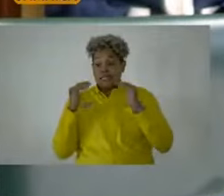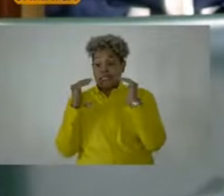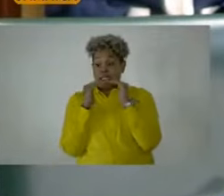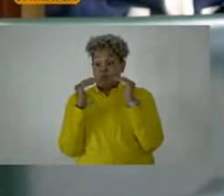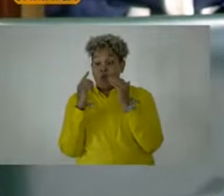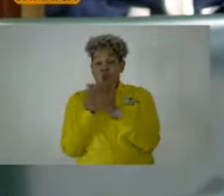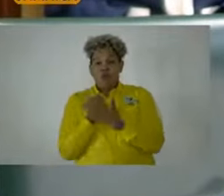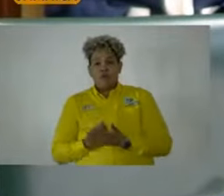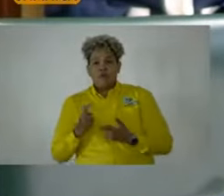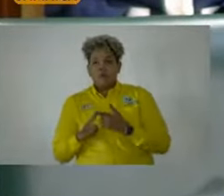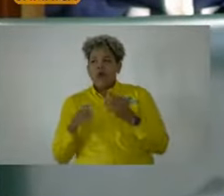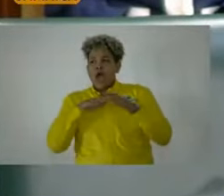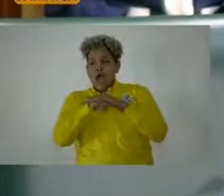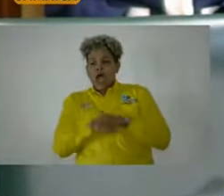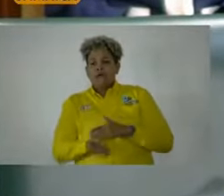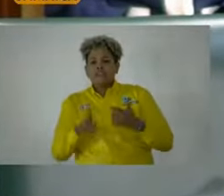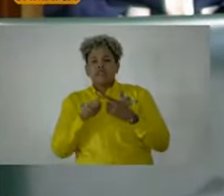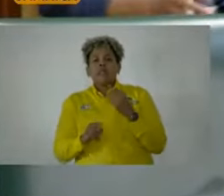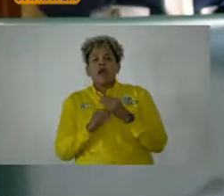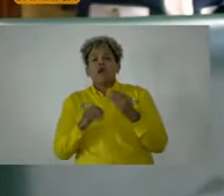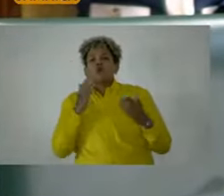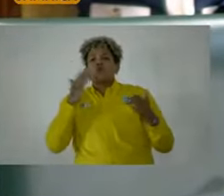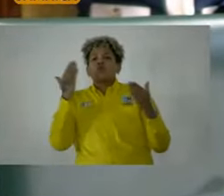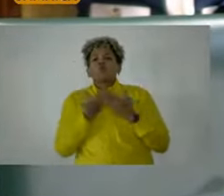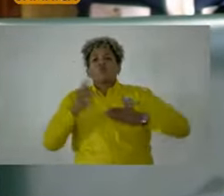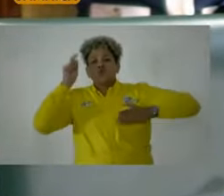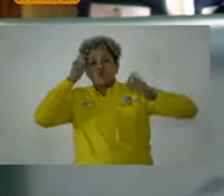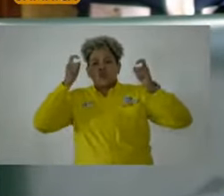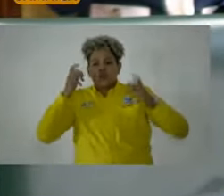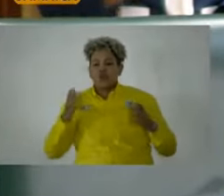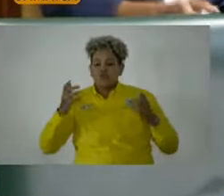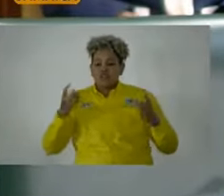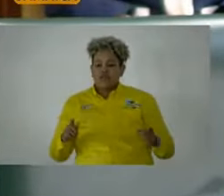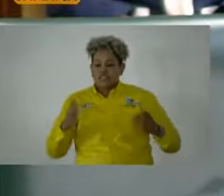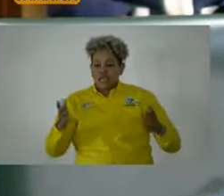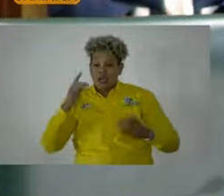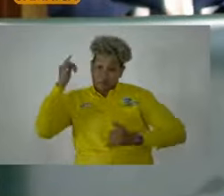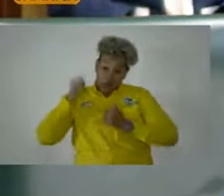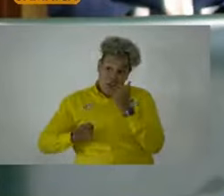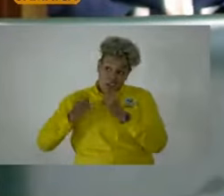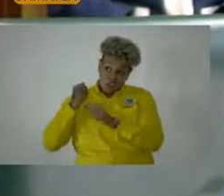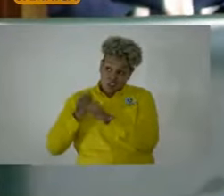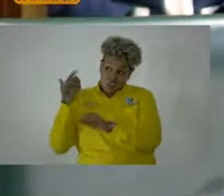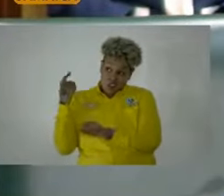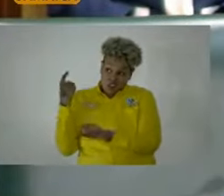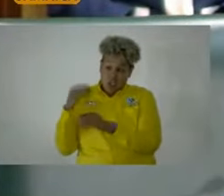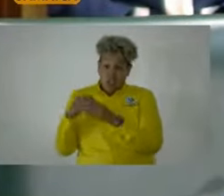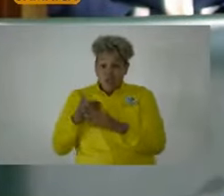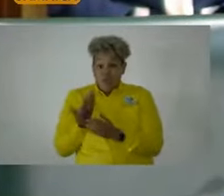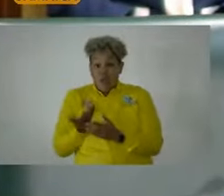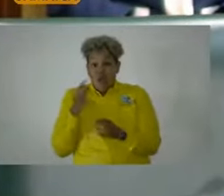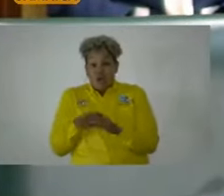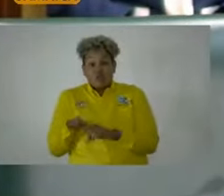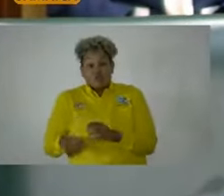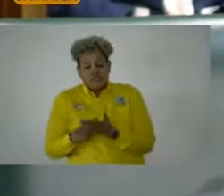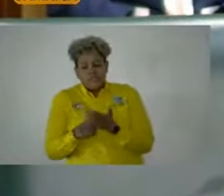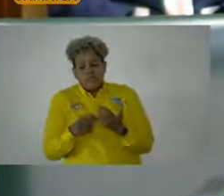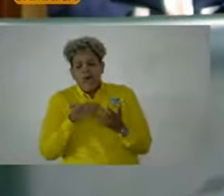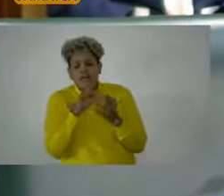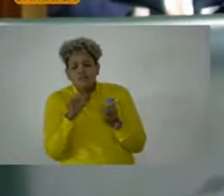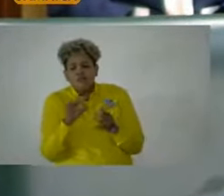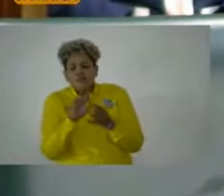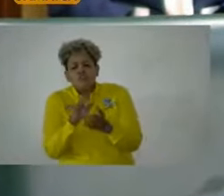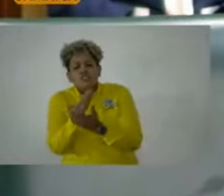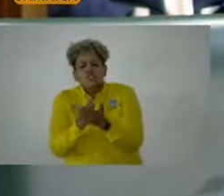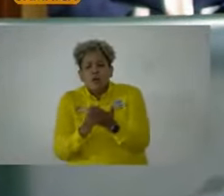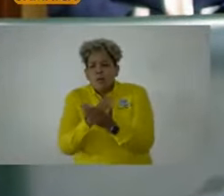opportunity and access, and good governance. Last year, in my contribution to this debate, I spoke about some